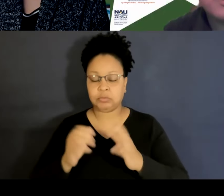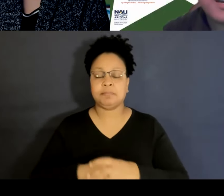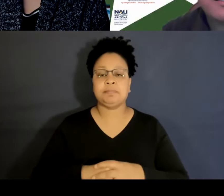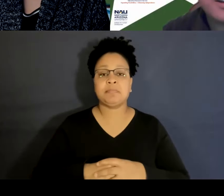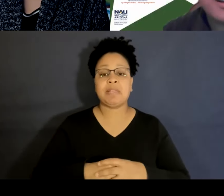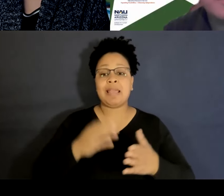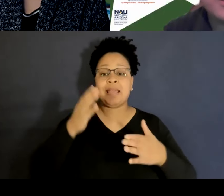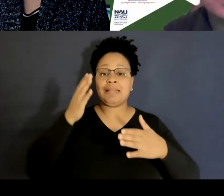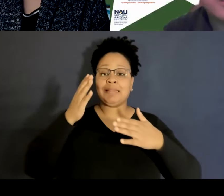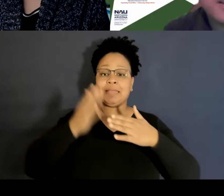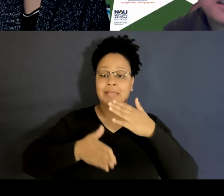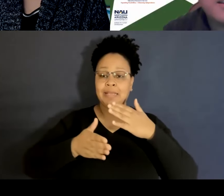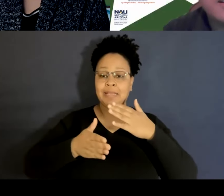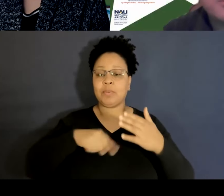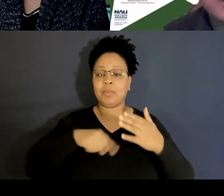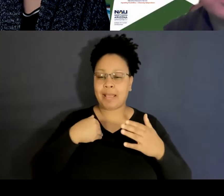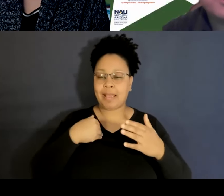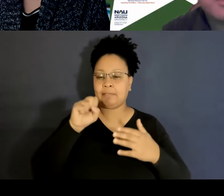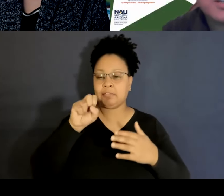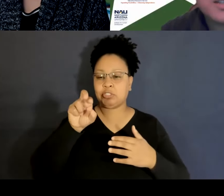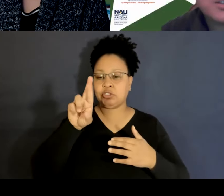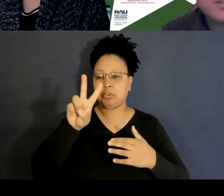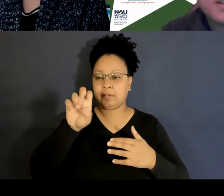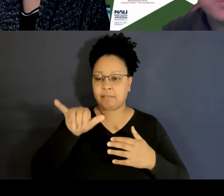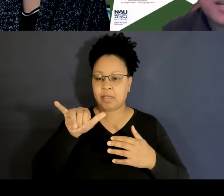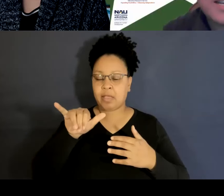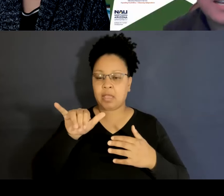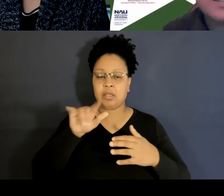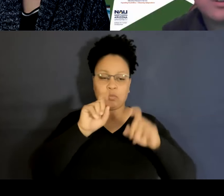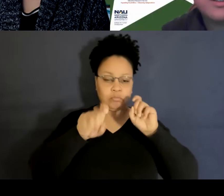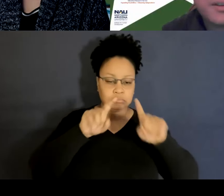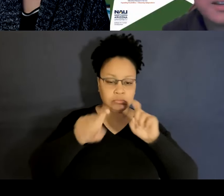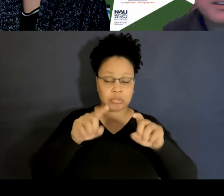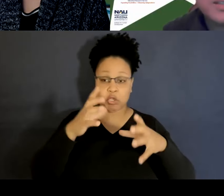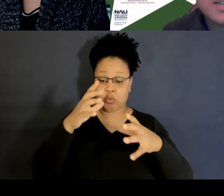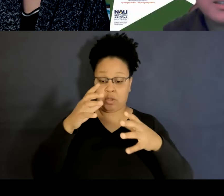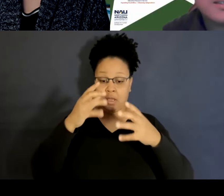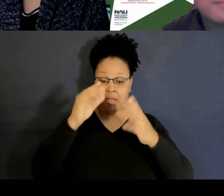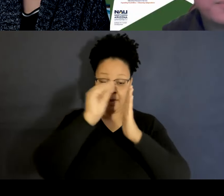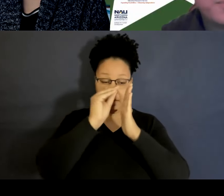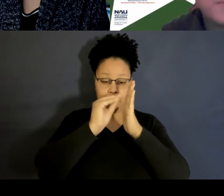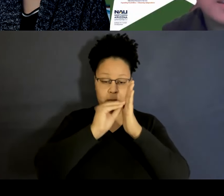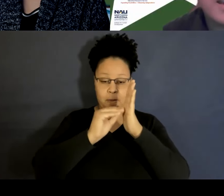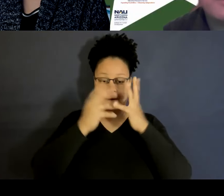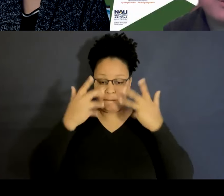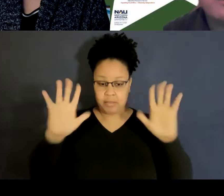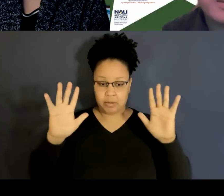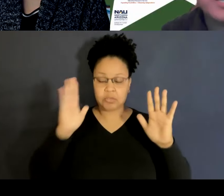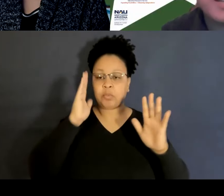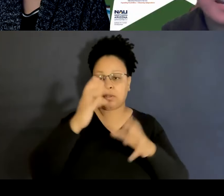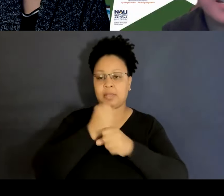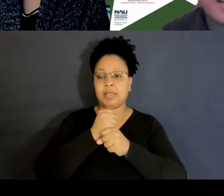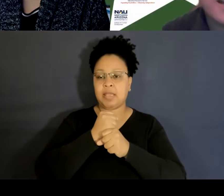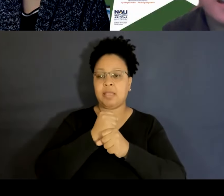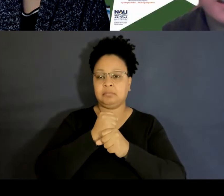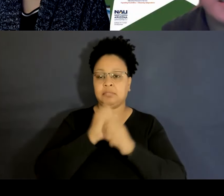end, we do have a survey. When you do complete that survey, you will get a certificate of attendance. And we will